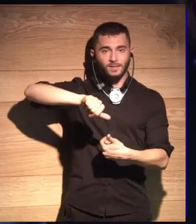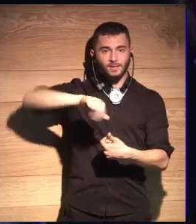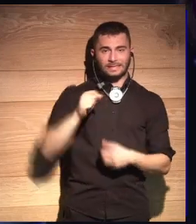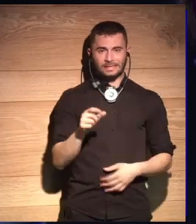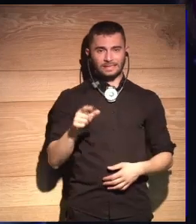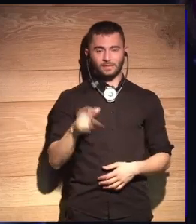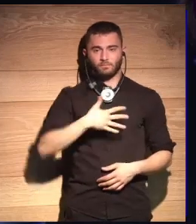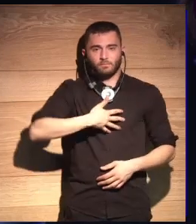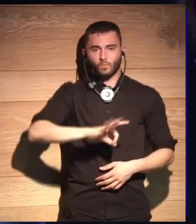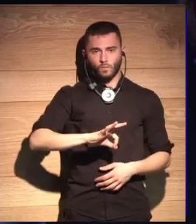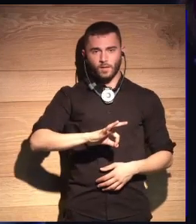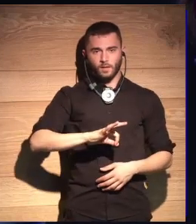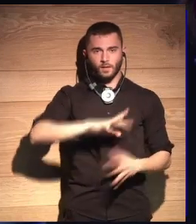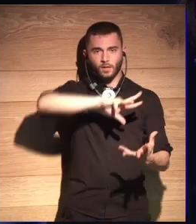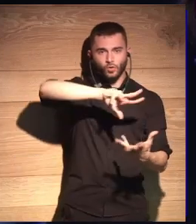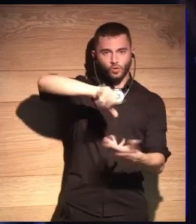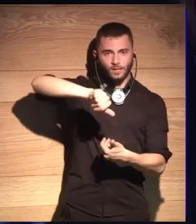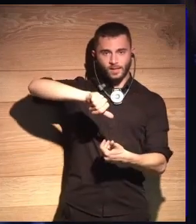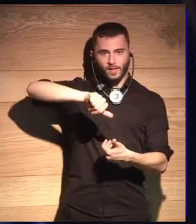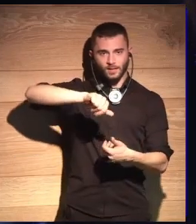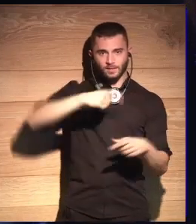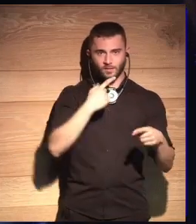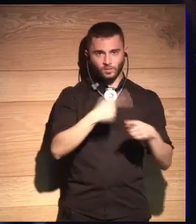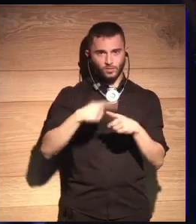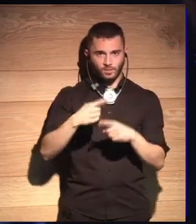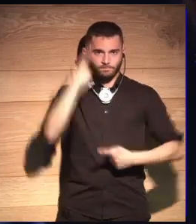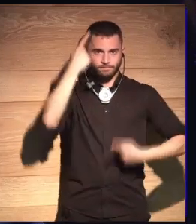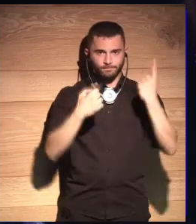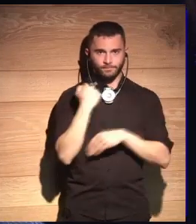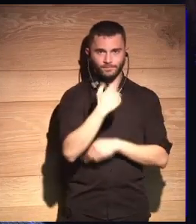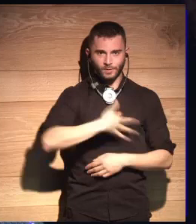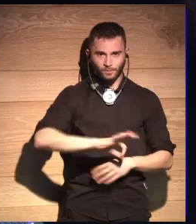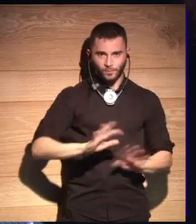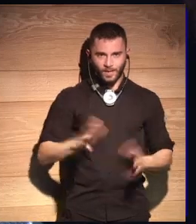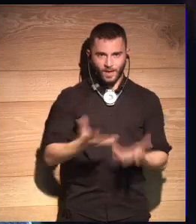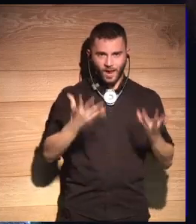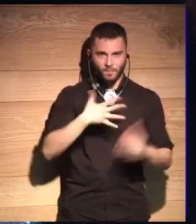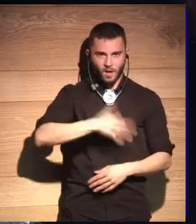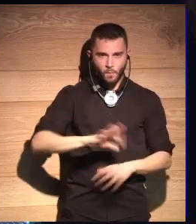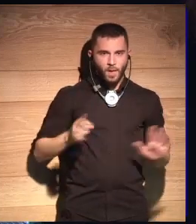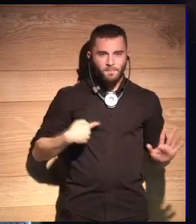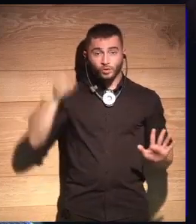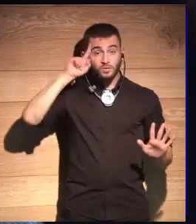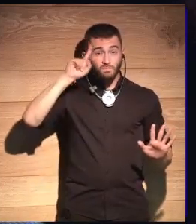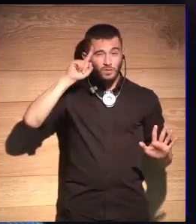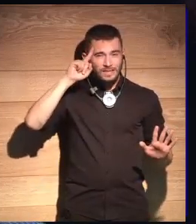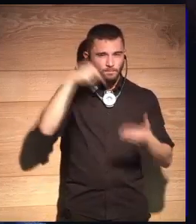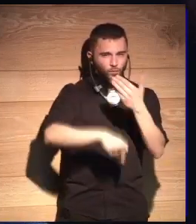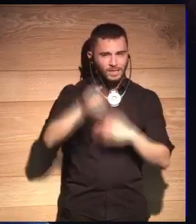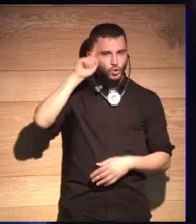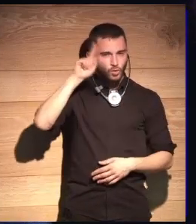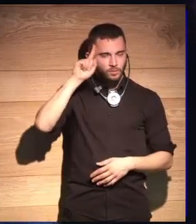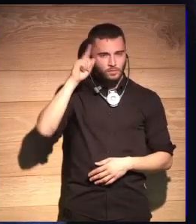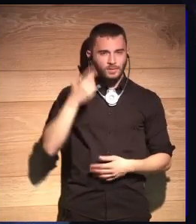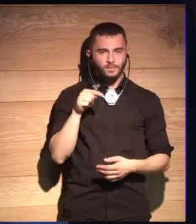certain types of biases and so on. I'm not quite sure what the question is getting